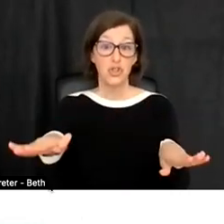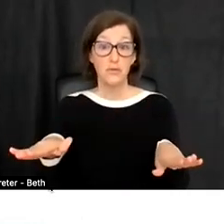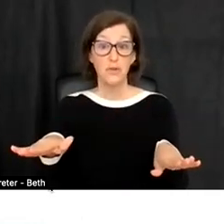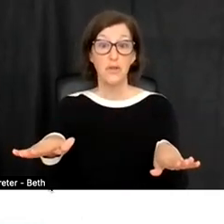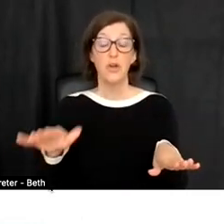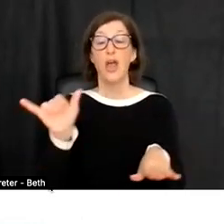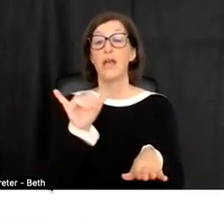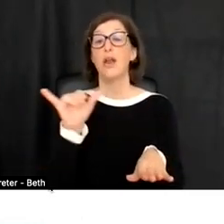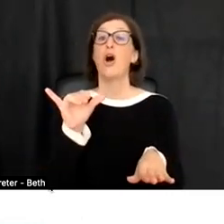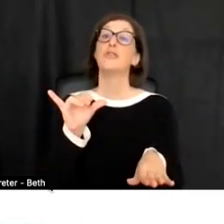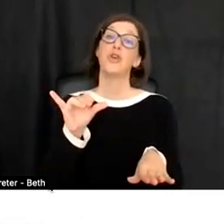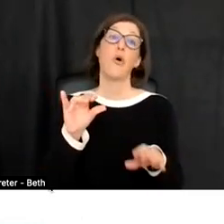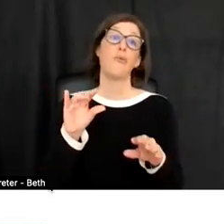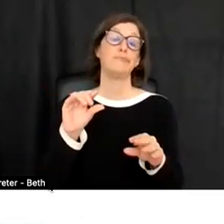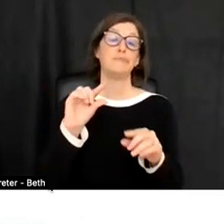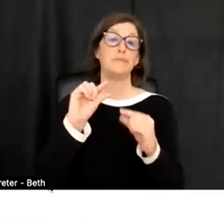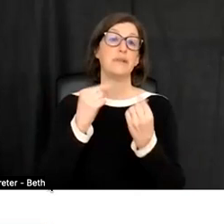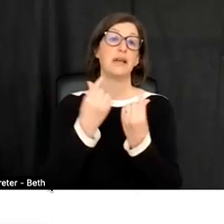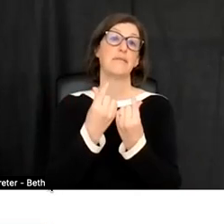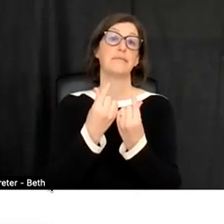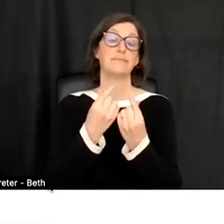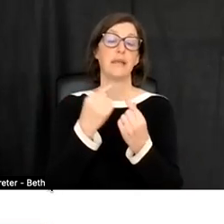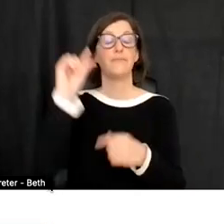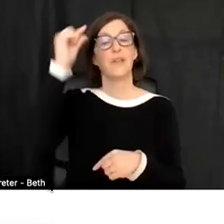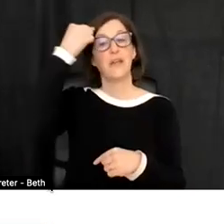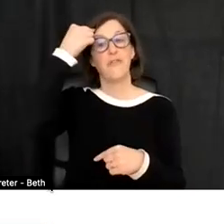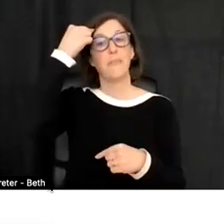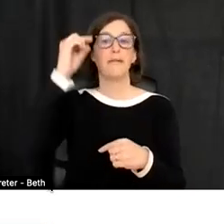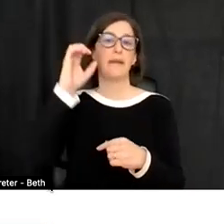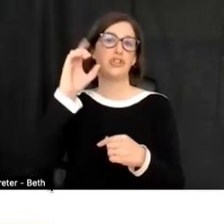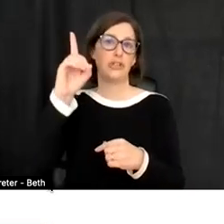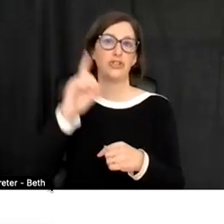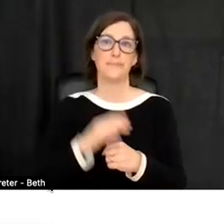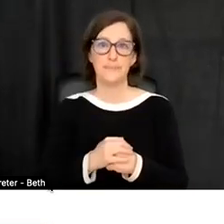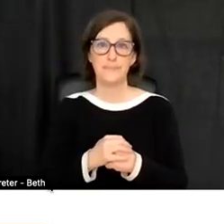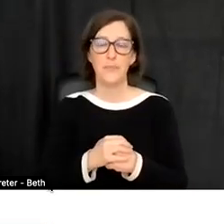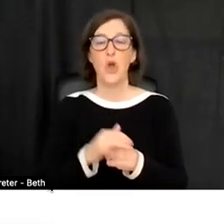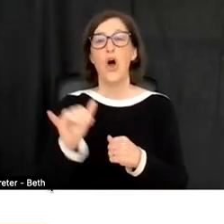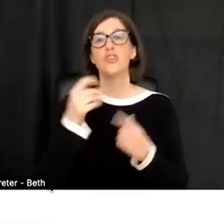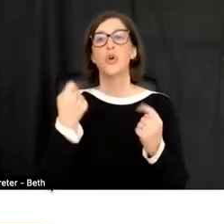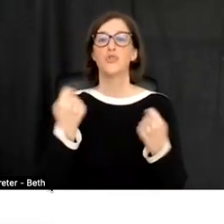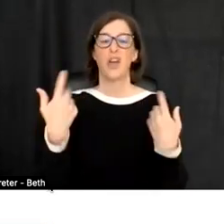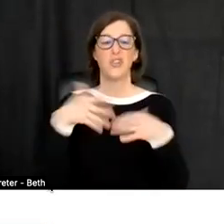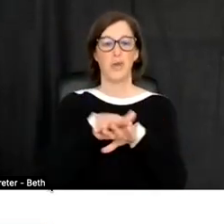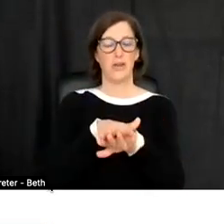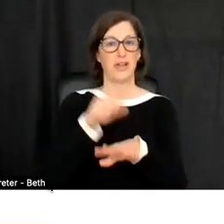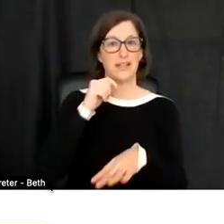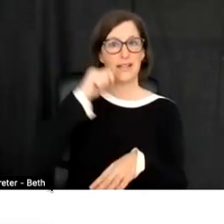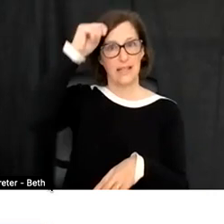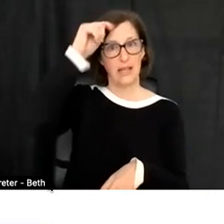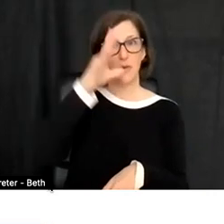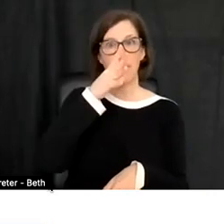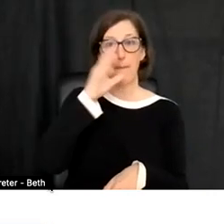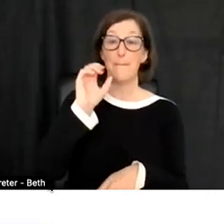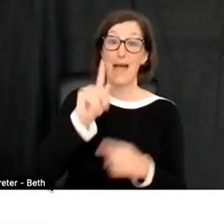Education. So with the Ministry of Education, we're working with them because we're also trying to reintegrate the adolescent mother back